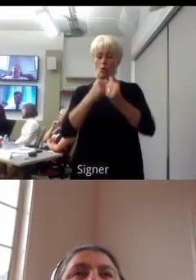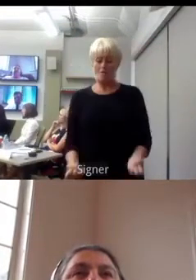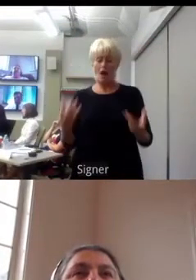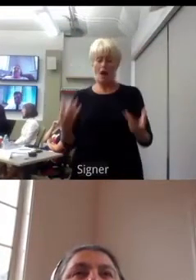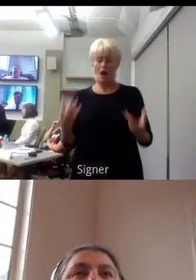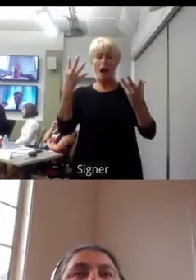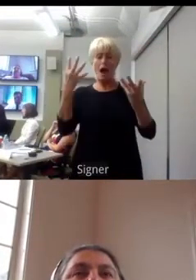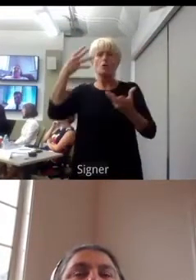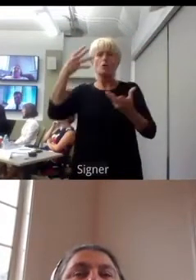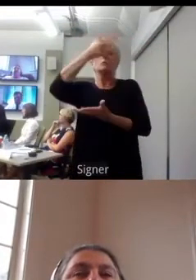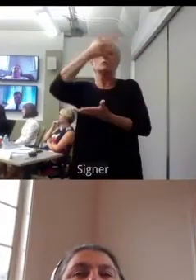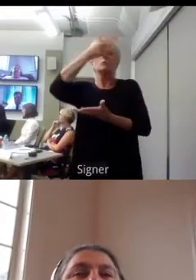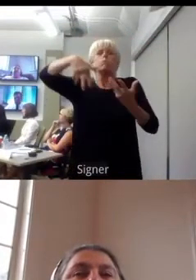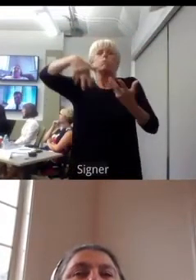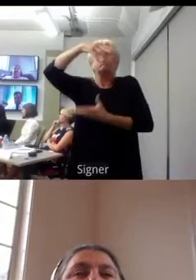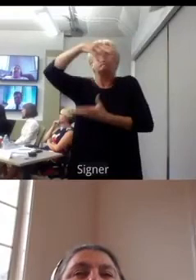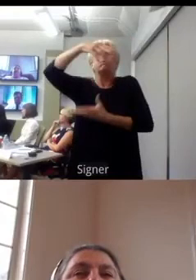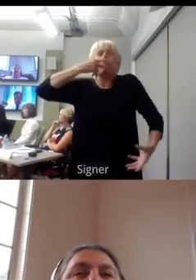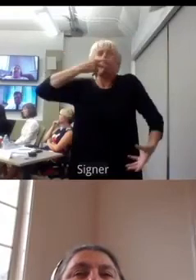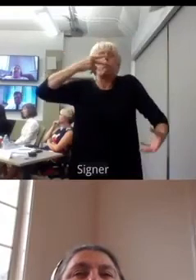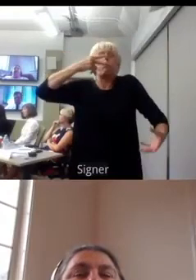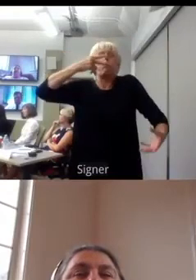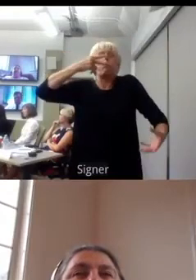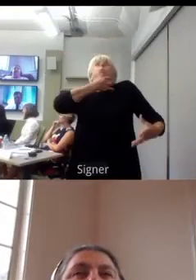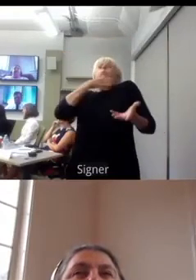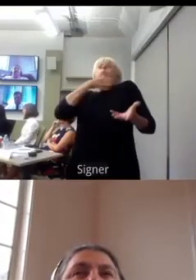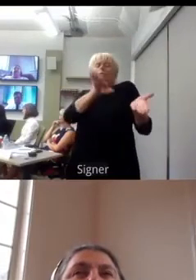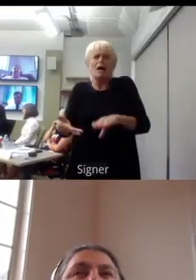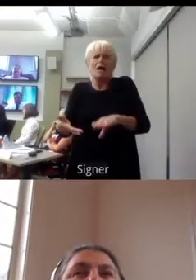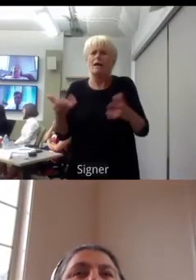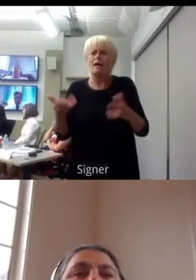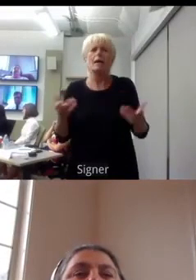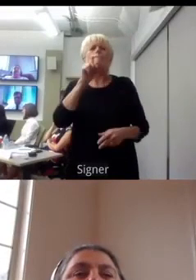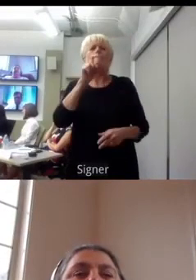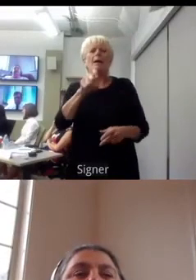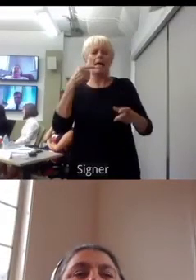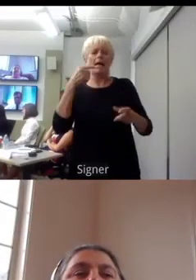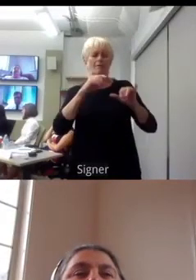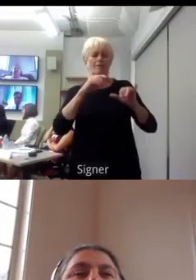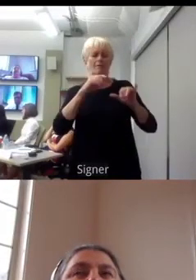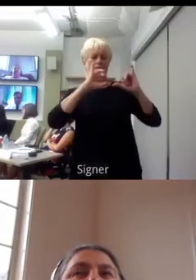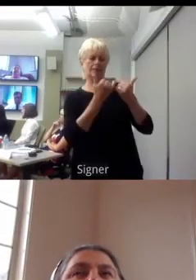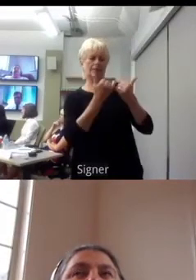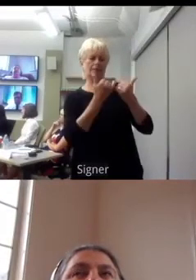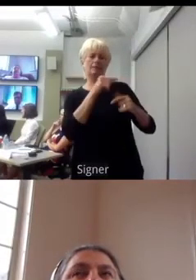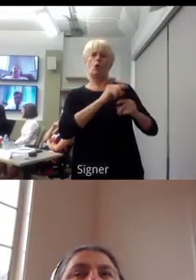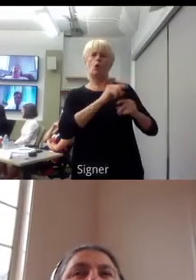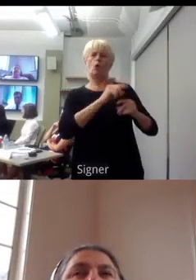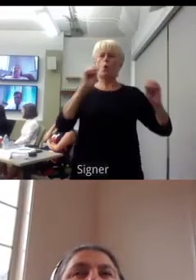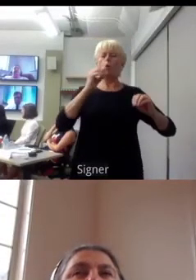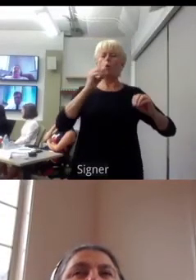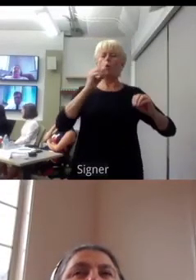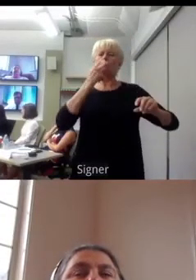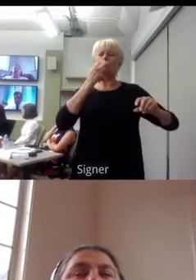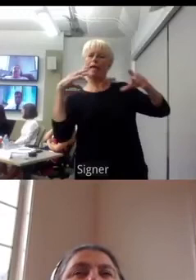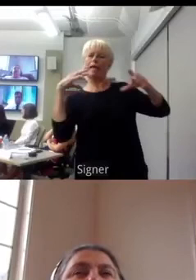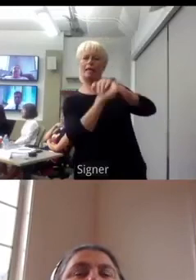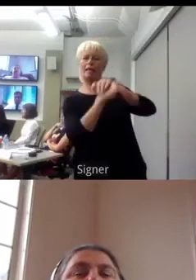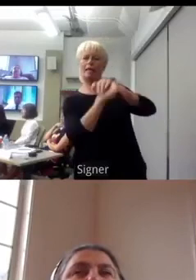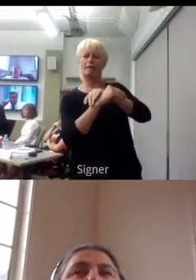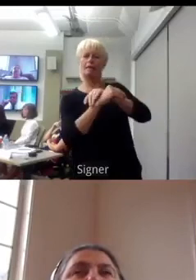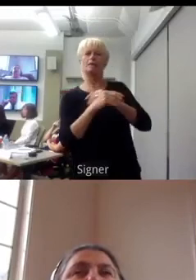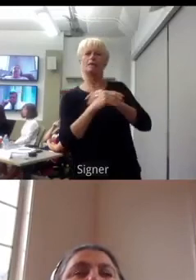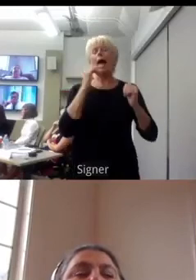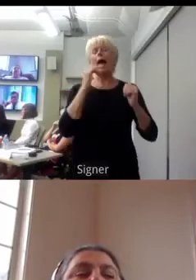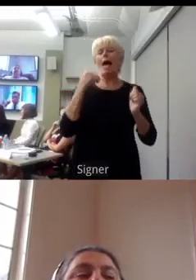area of refuge is a smoke-free protected environment that has two-way communications so that you can be in contact